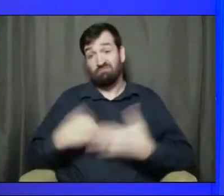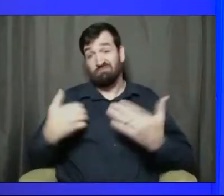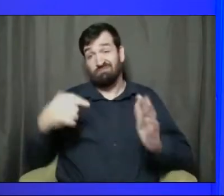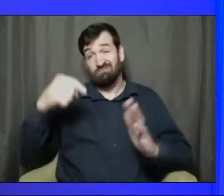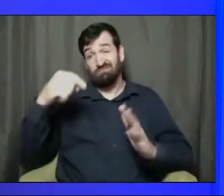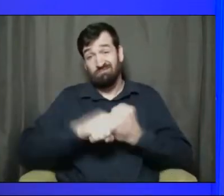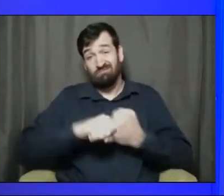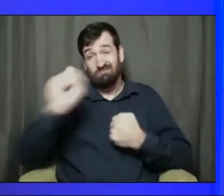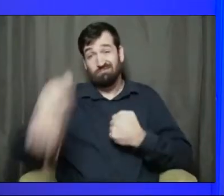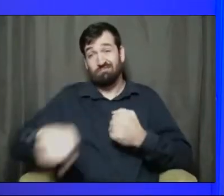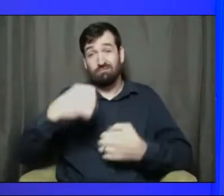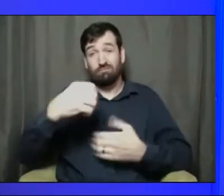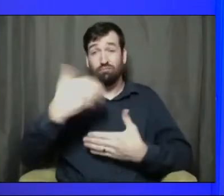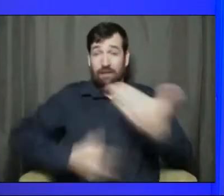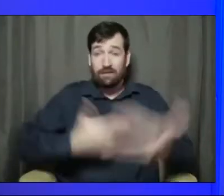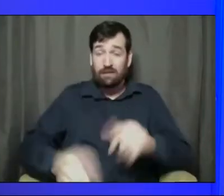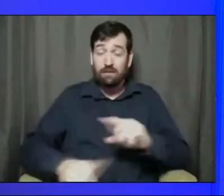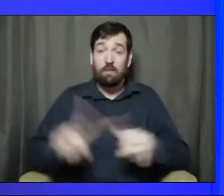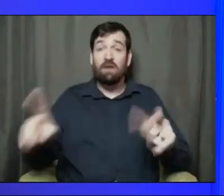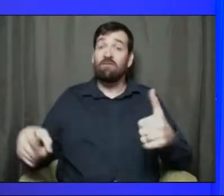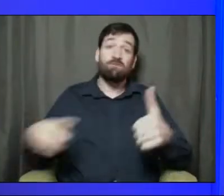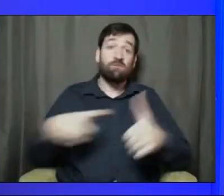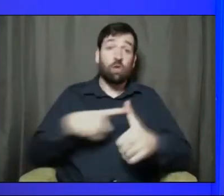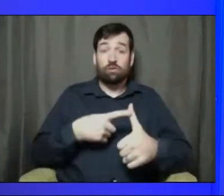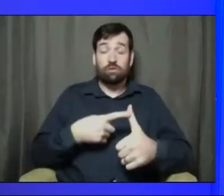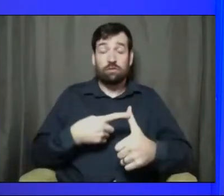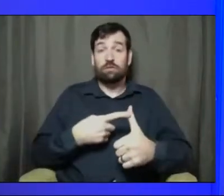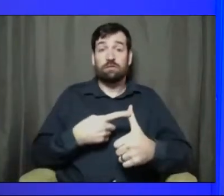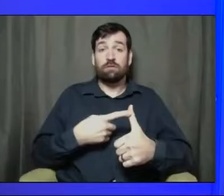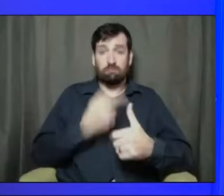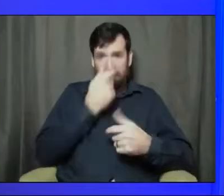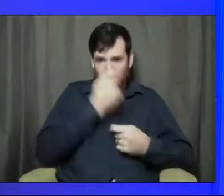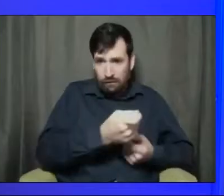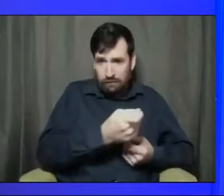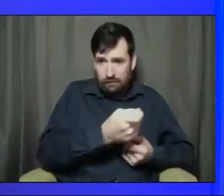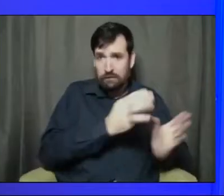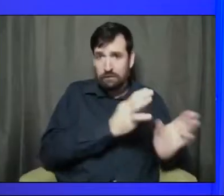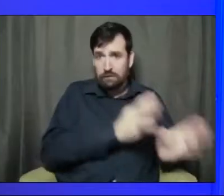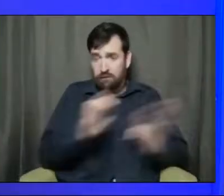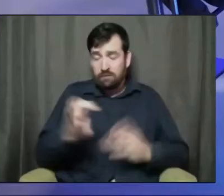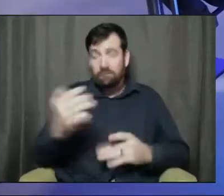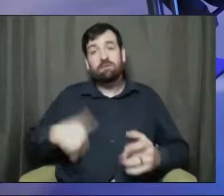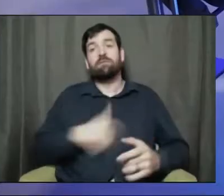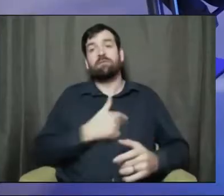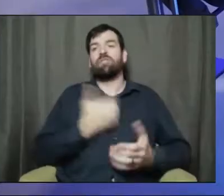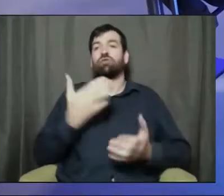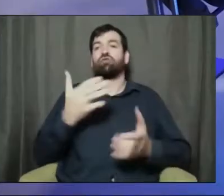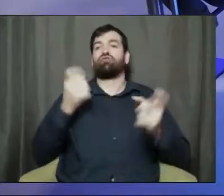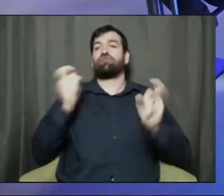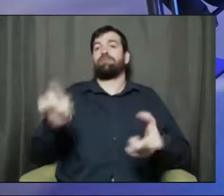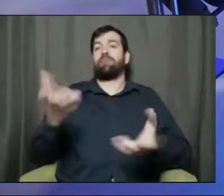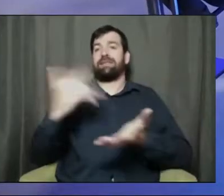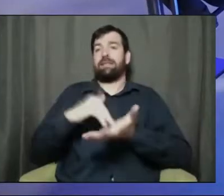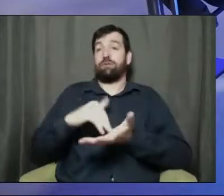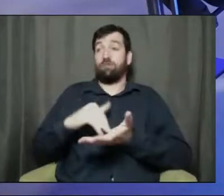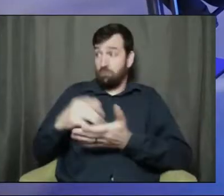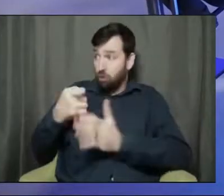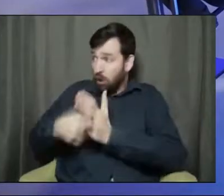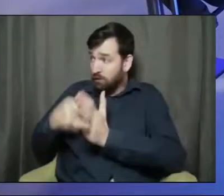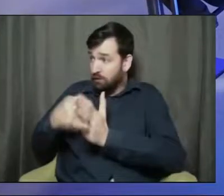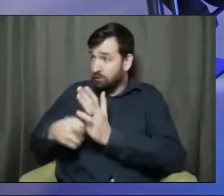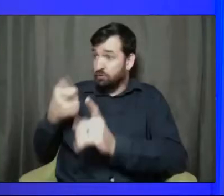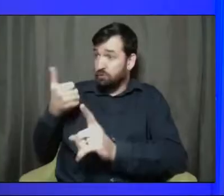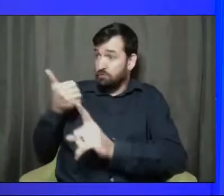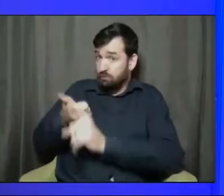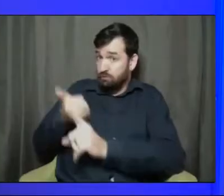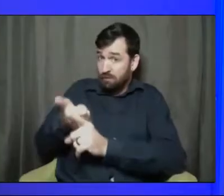an interest, a volition, and from there we pick up the rest as a transplant center. any cost to the donor? There should